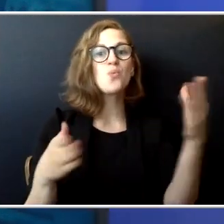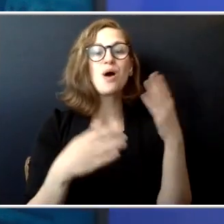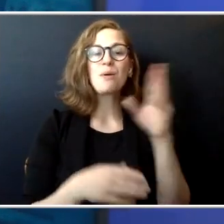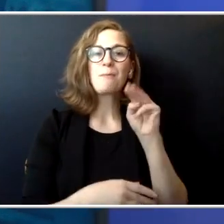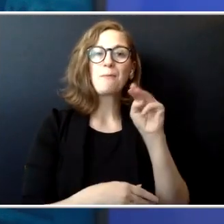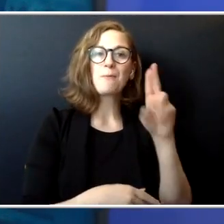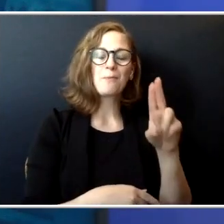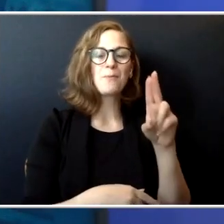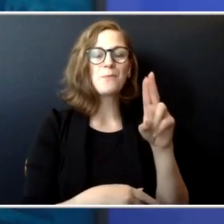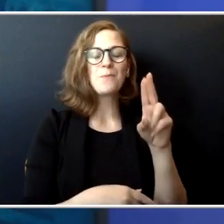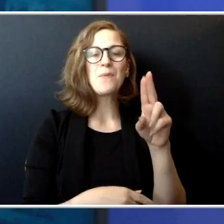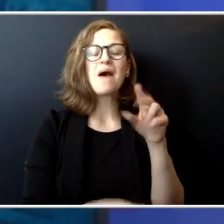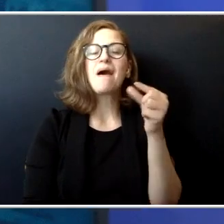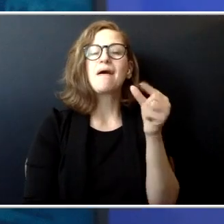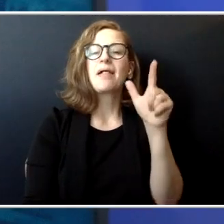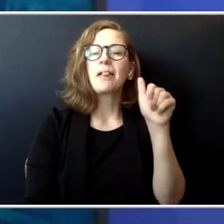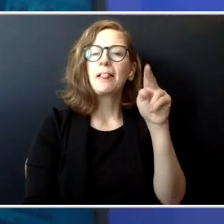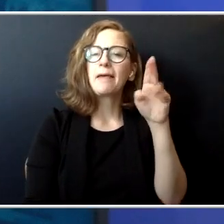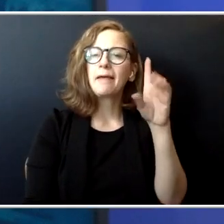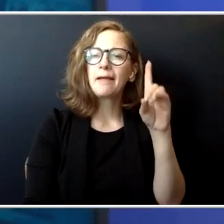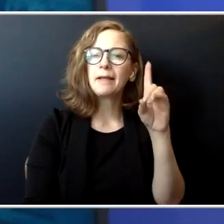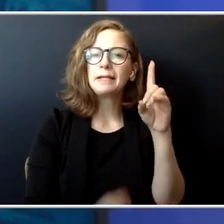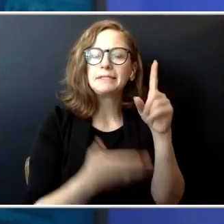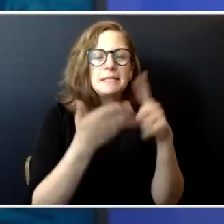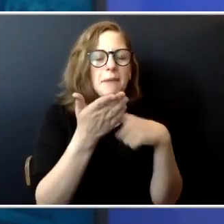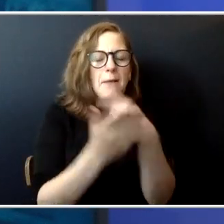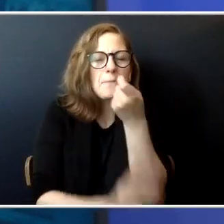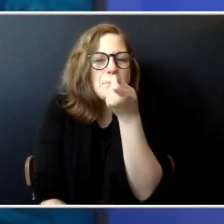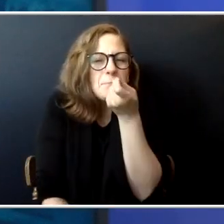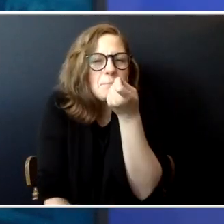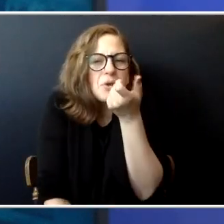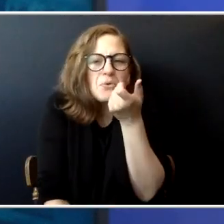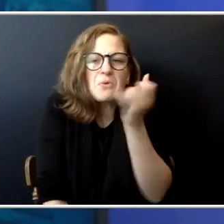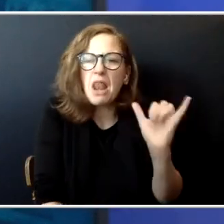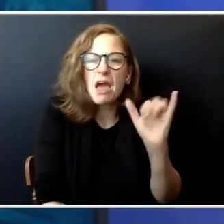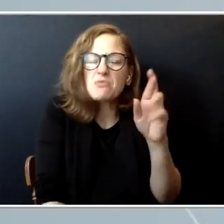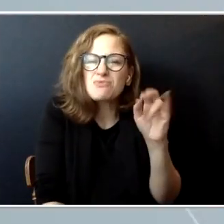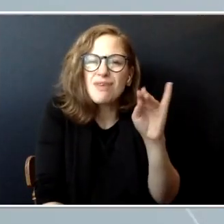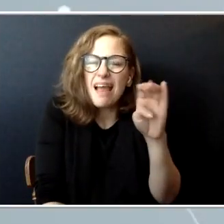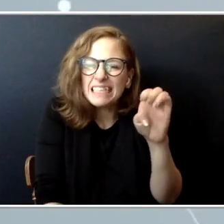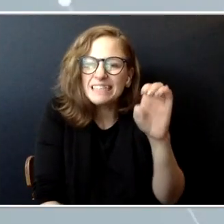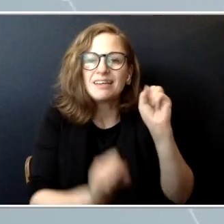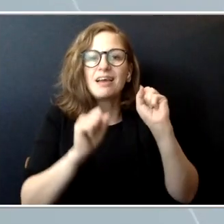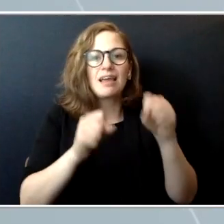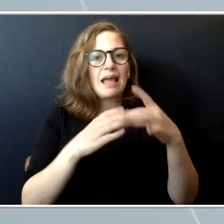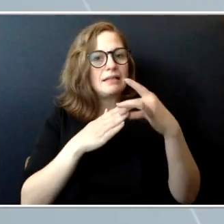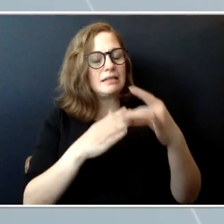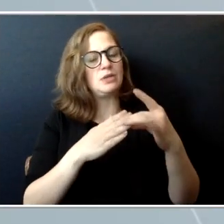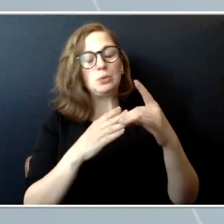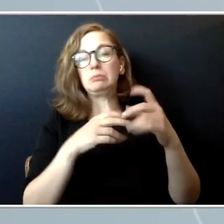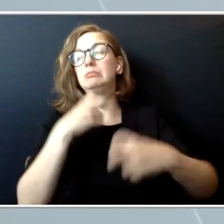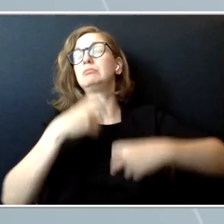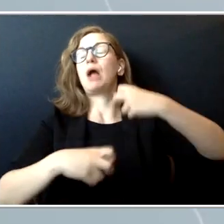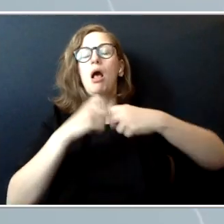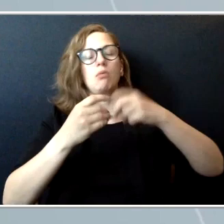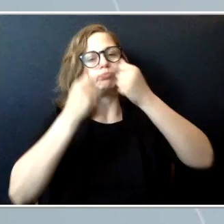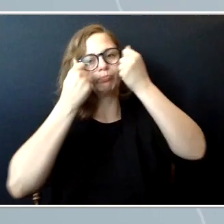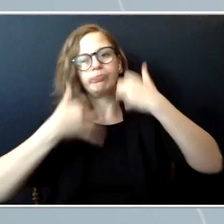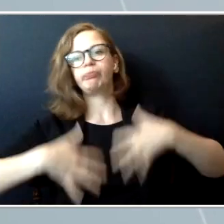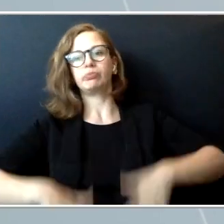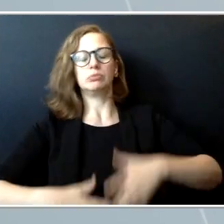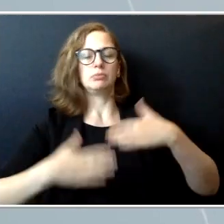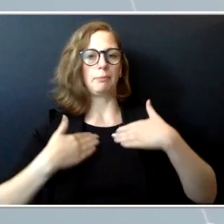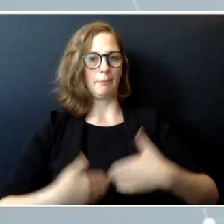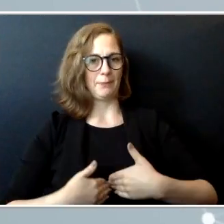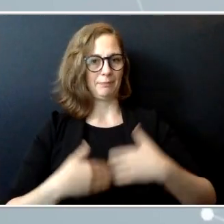a grain of rice, can end up causing big problems across your entire body. Today we're meeting a woman who lived with symptoms